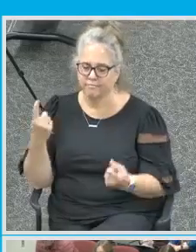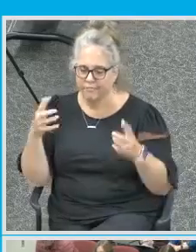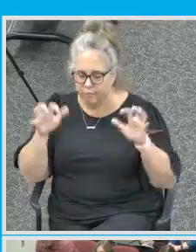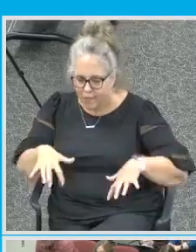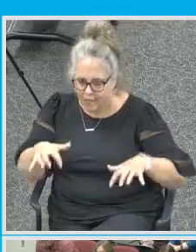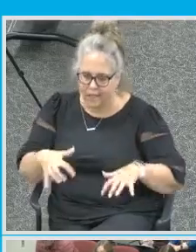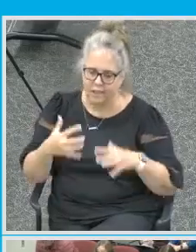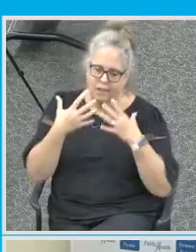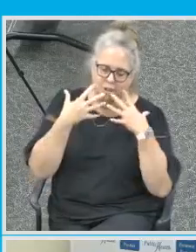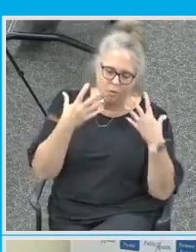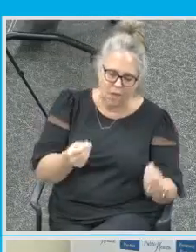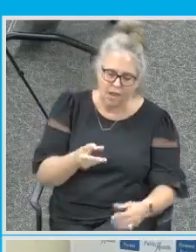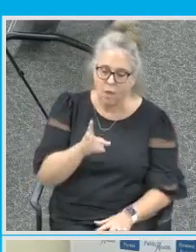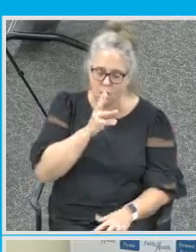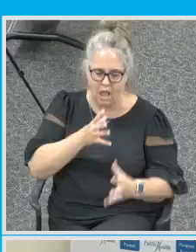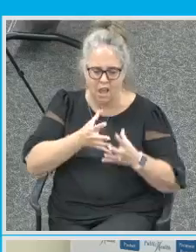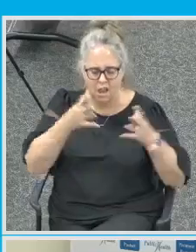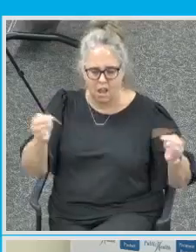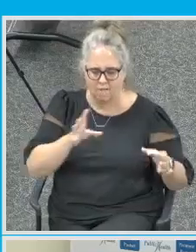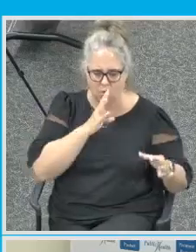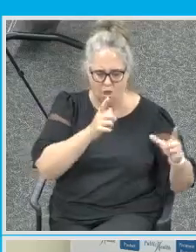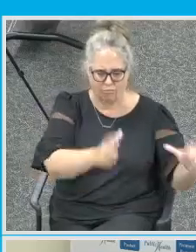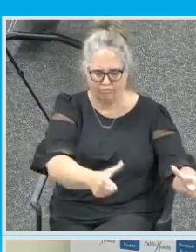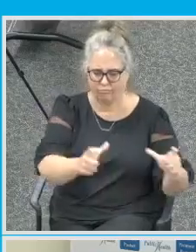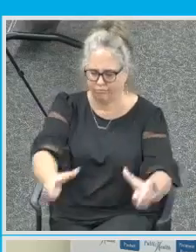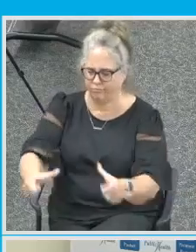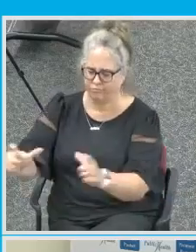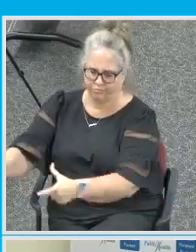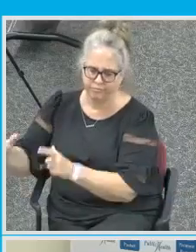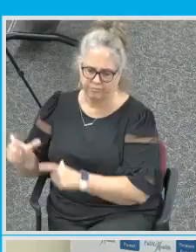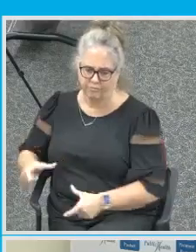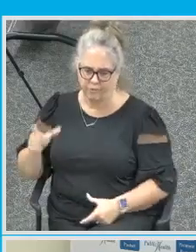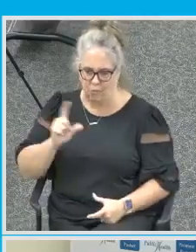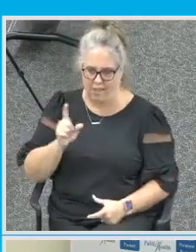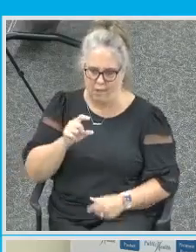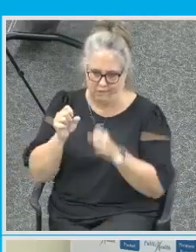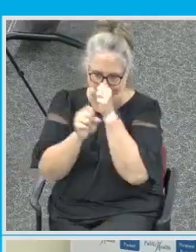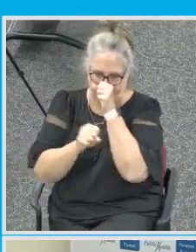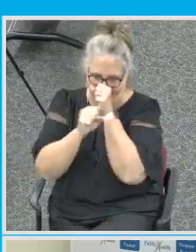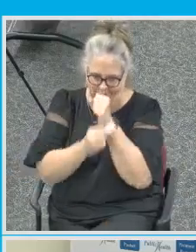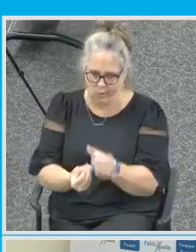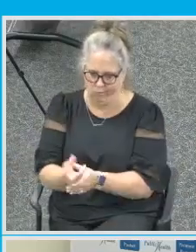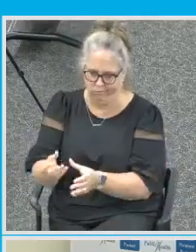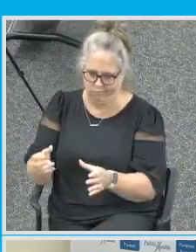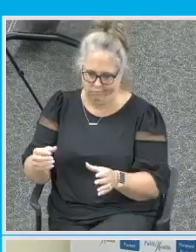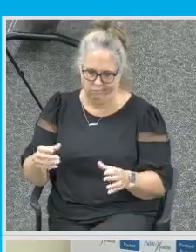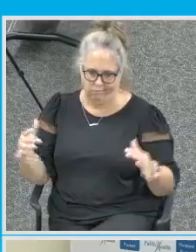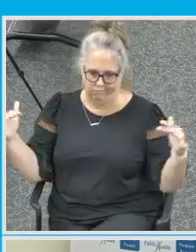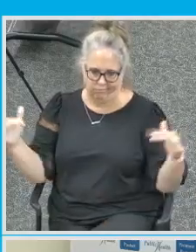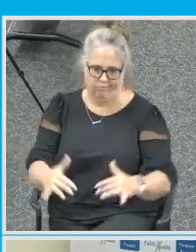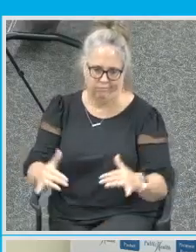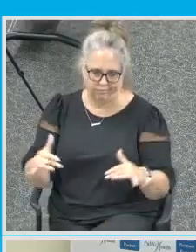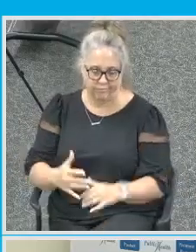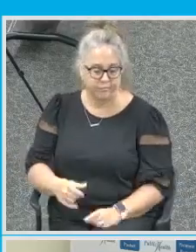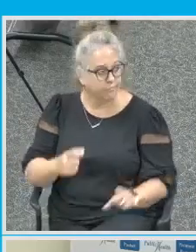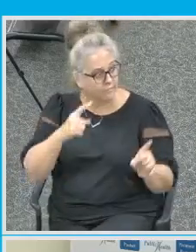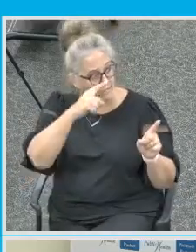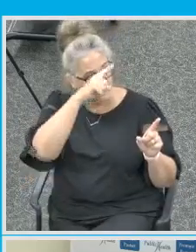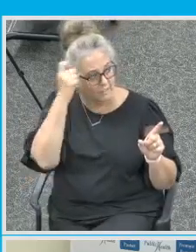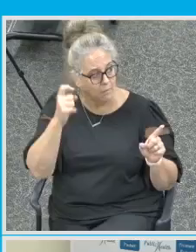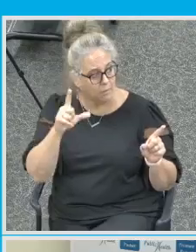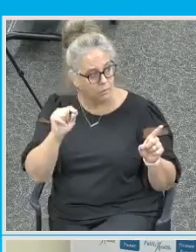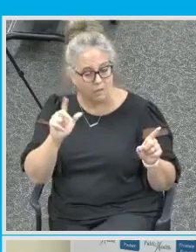in the state. On the right side of this slide are the summer 2023 mosquito West Nile